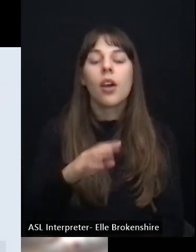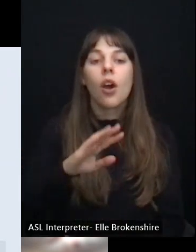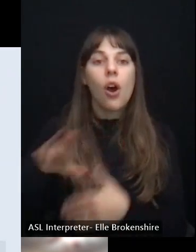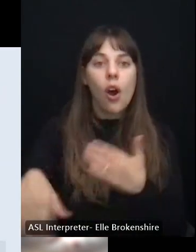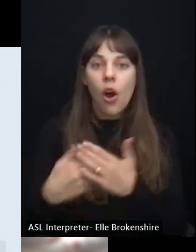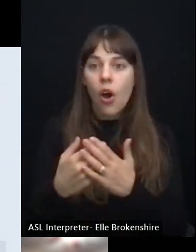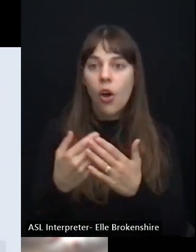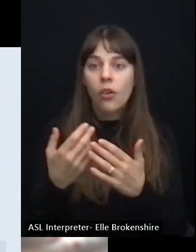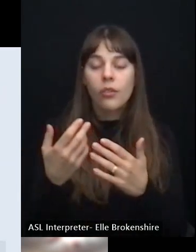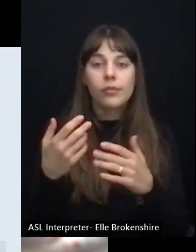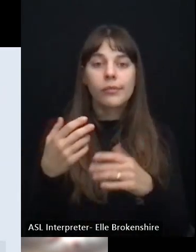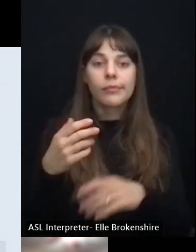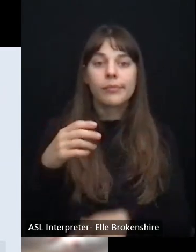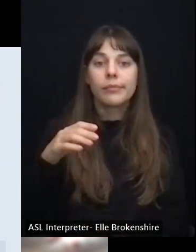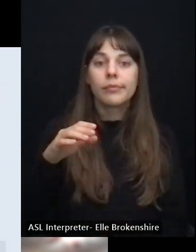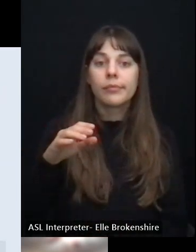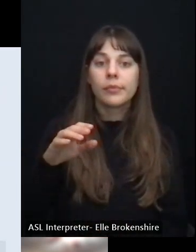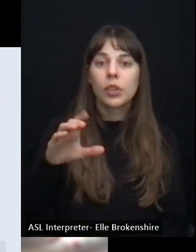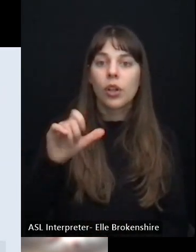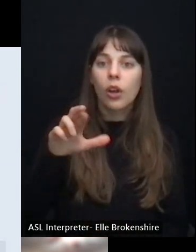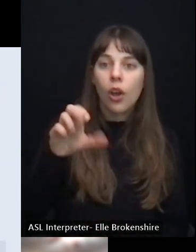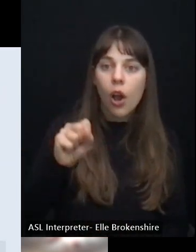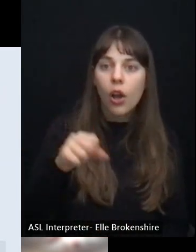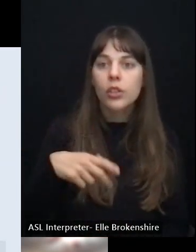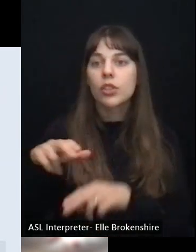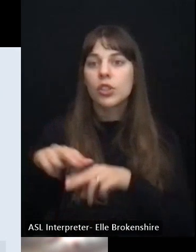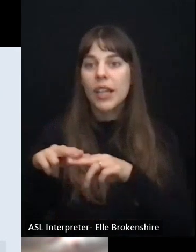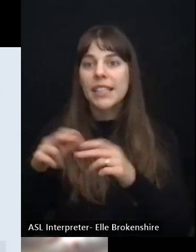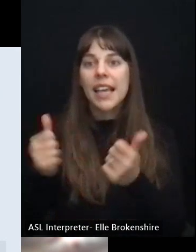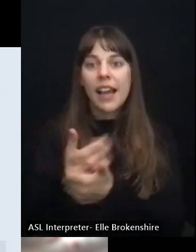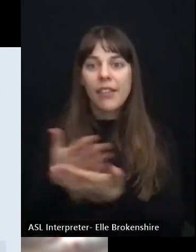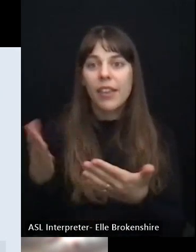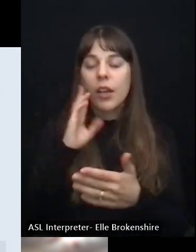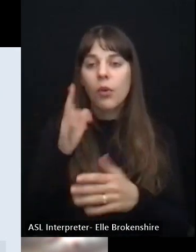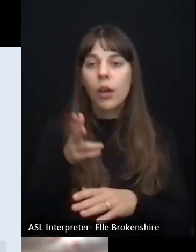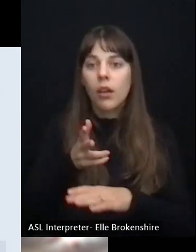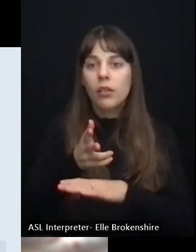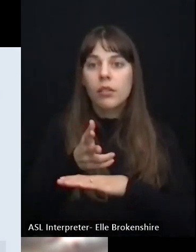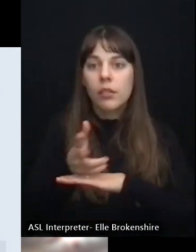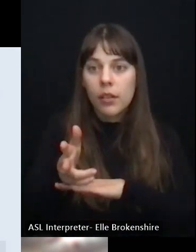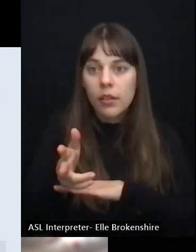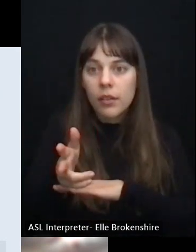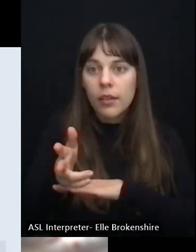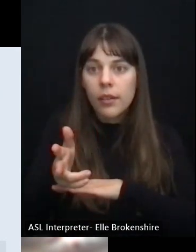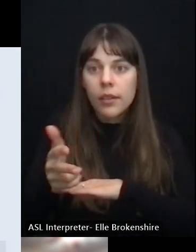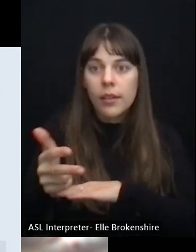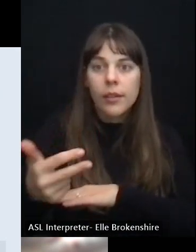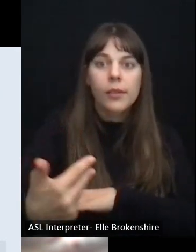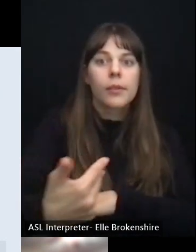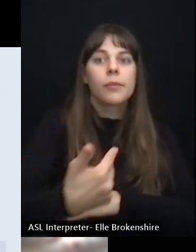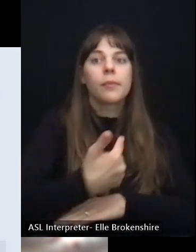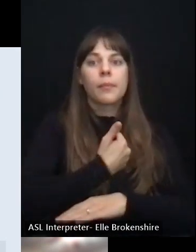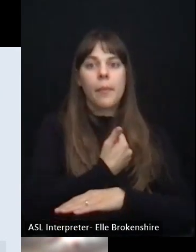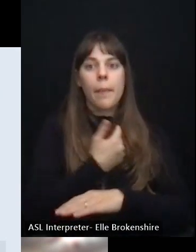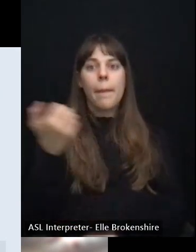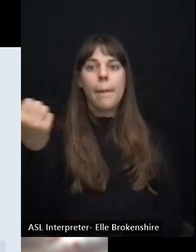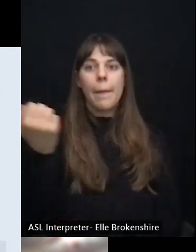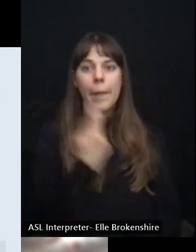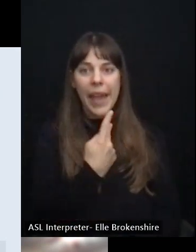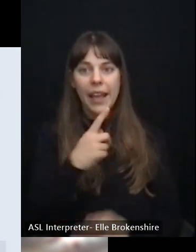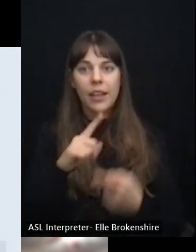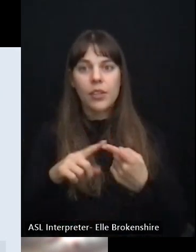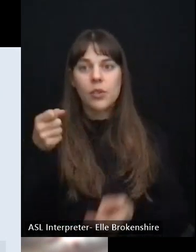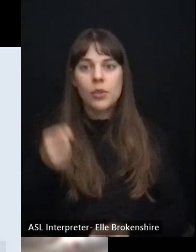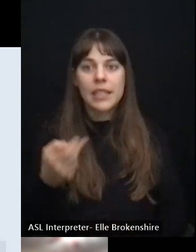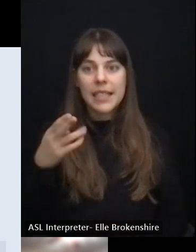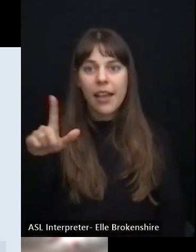will turn back there after waiting for a few minutes and proceed back to the South Hills. In the interim, we will run